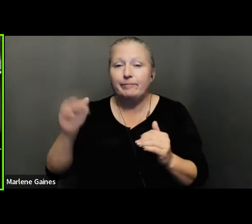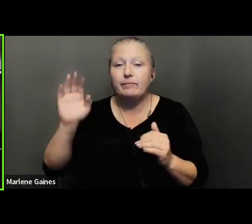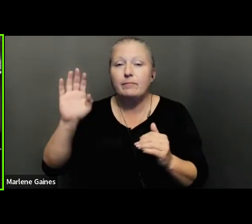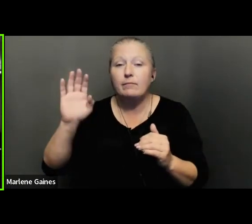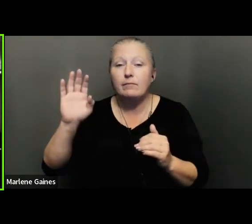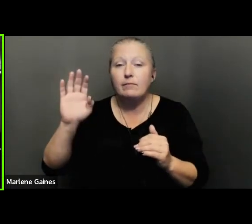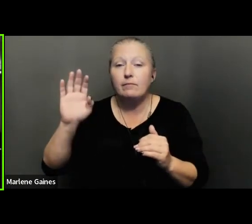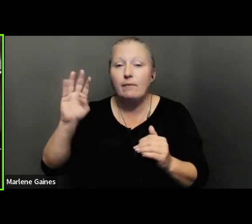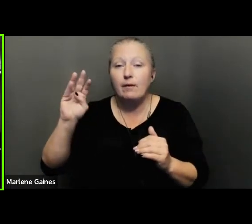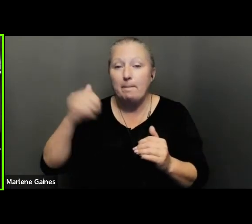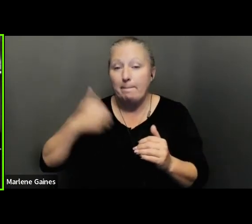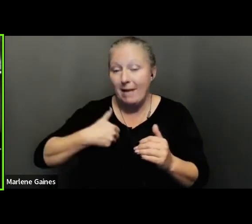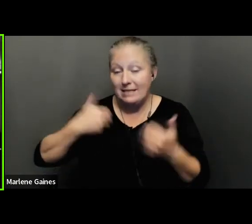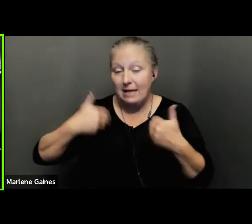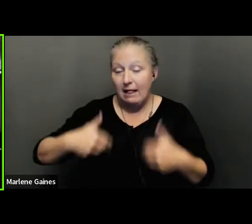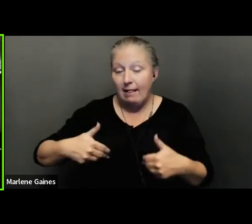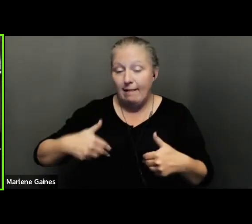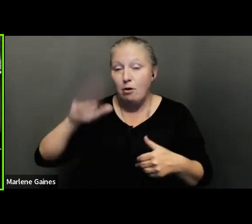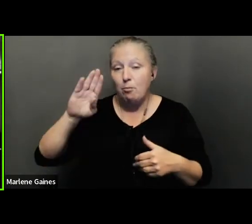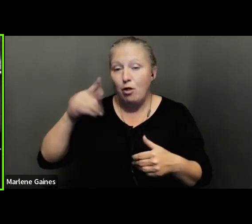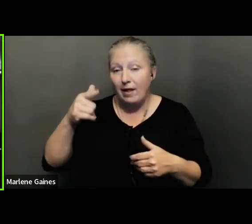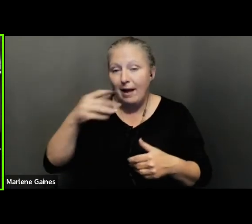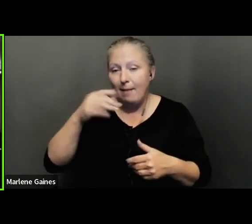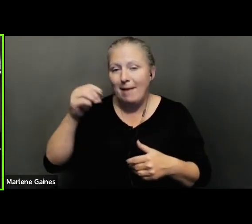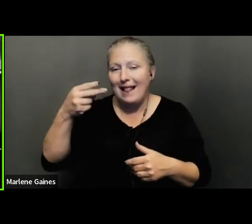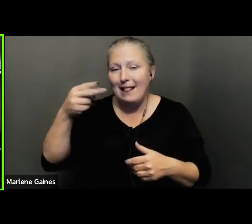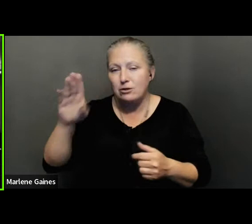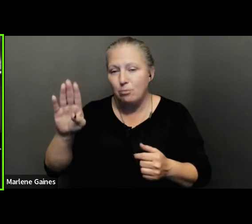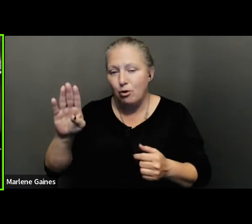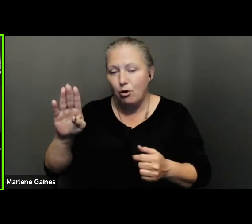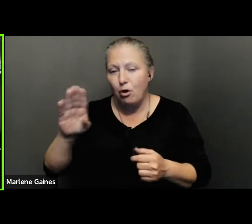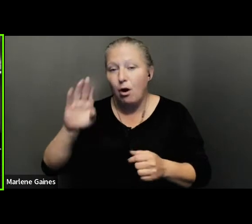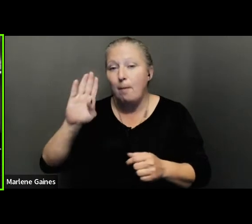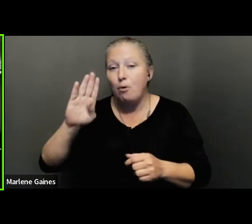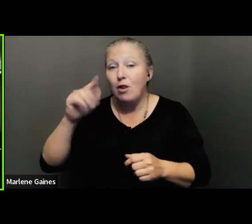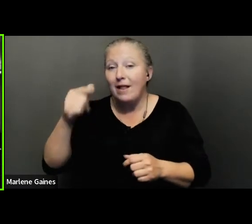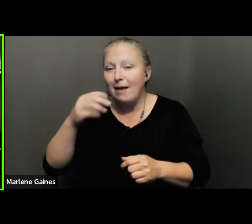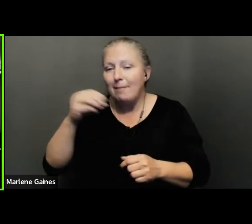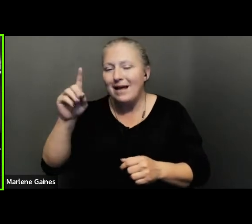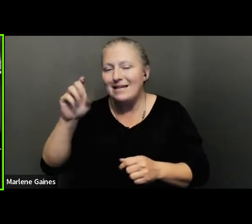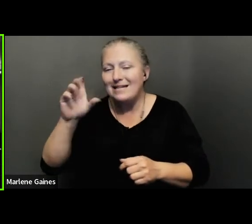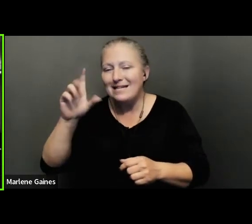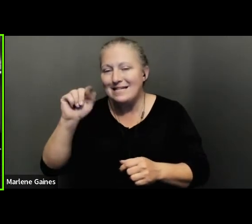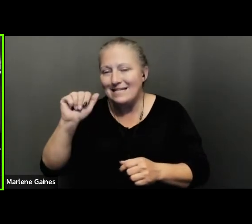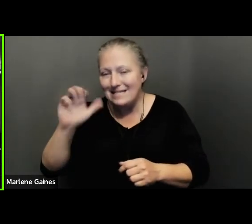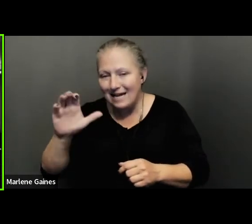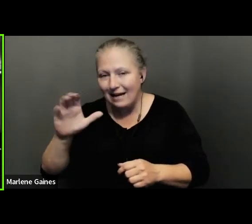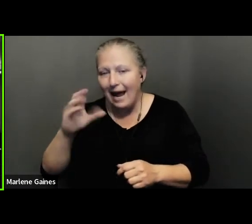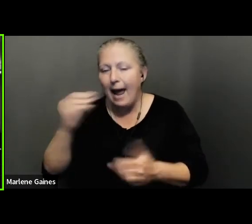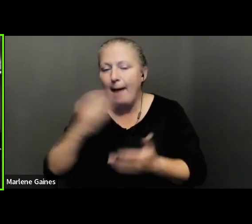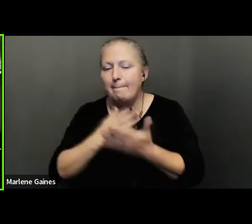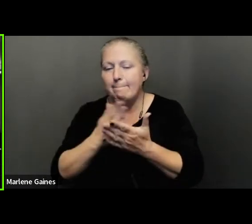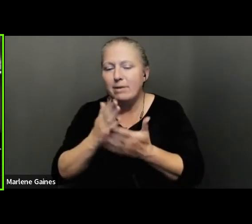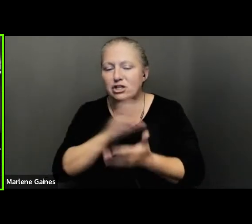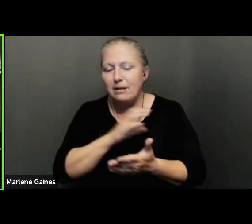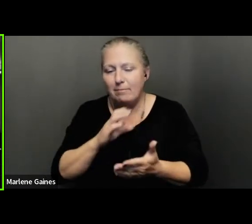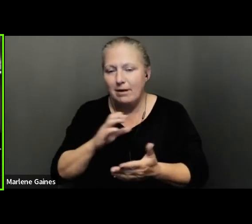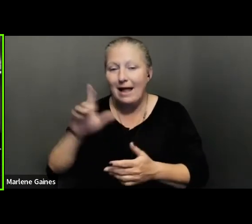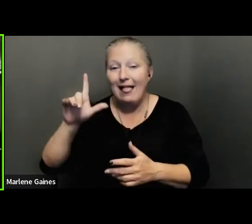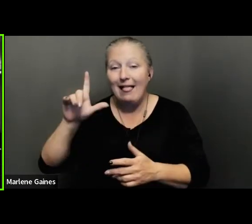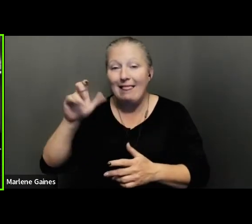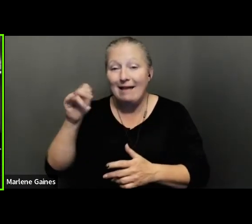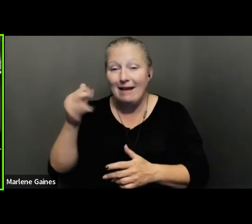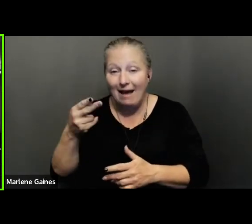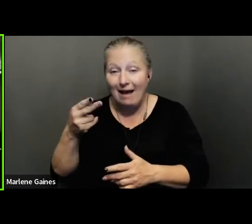Then myself, I'm going to be Burlingame and Hillsborough, Burlingame and DTAC High Schools, Budget Committee. Lehigh, you're San